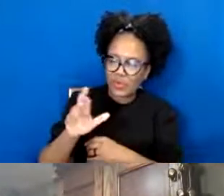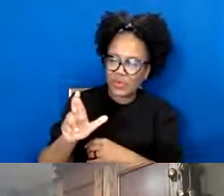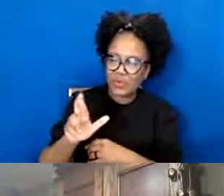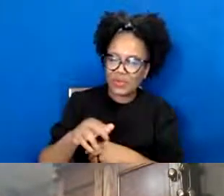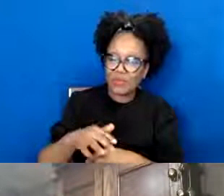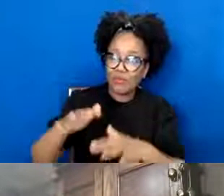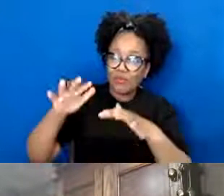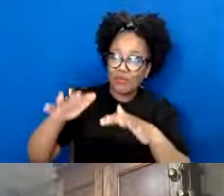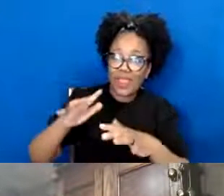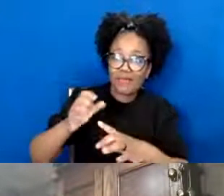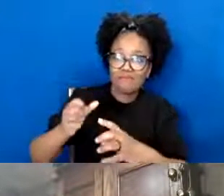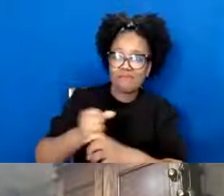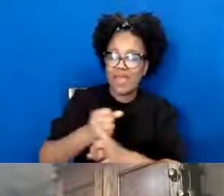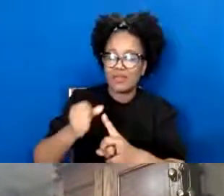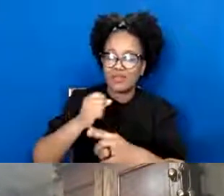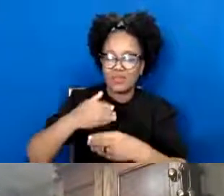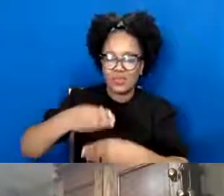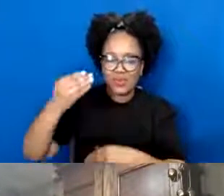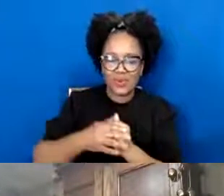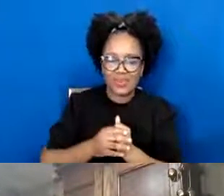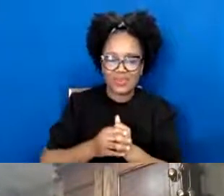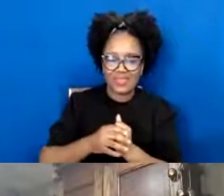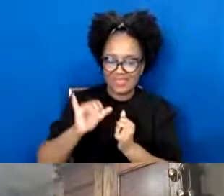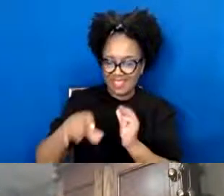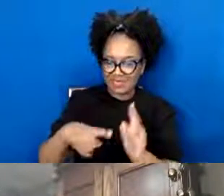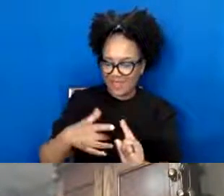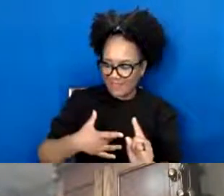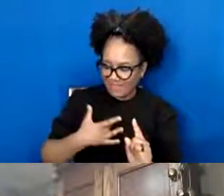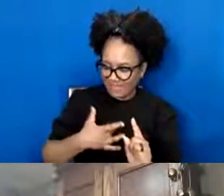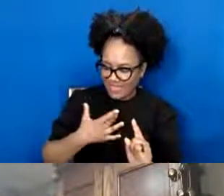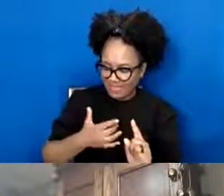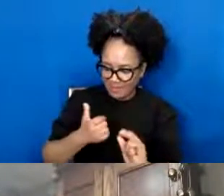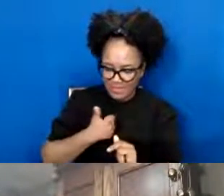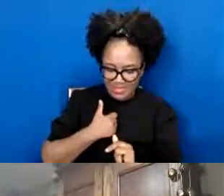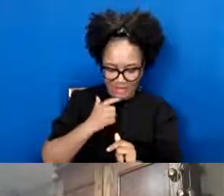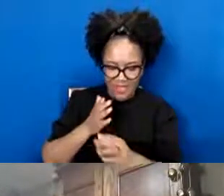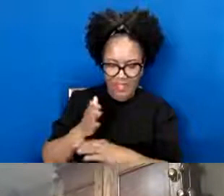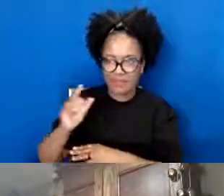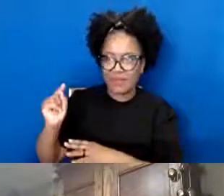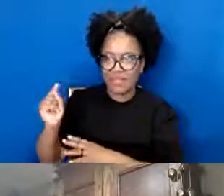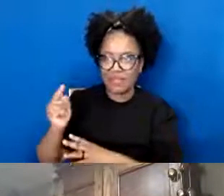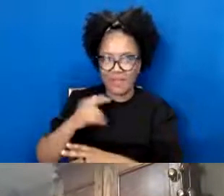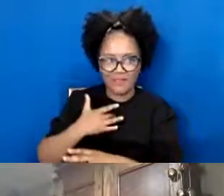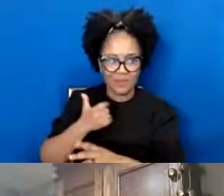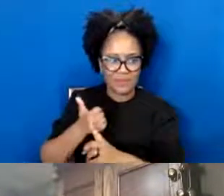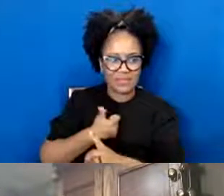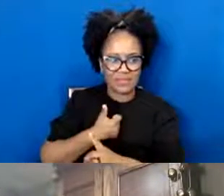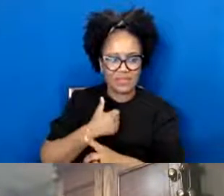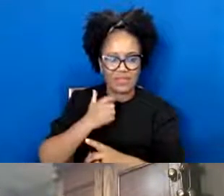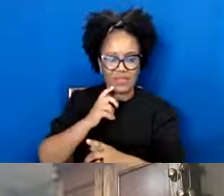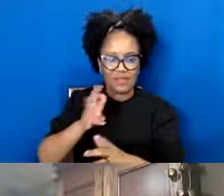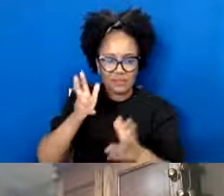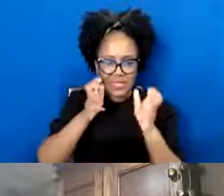the bathroom. I feel my way along the carpeted stairs back to the wall. I listen for the breath of another living